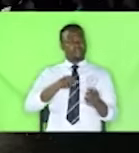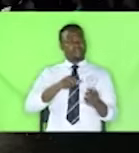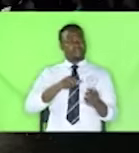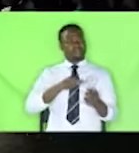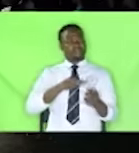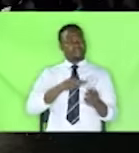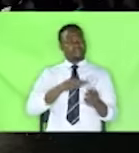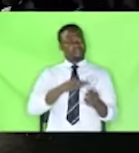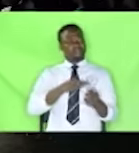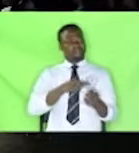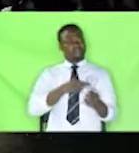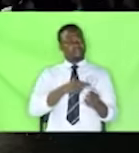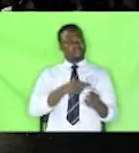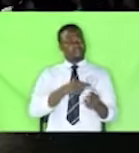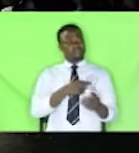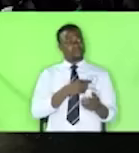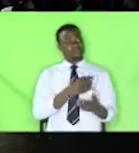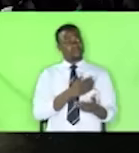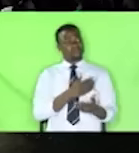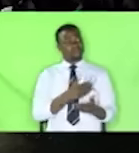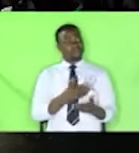blow.